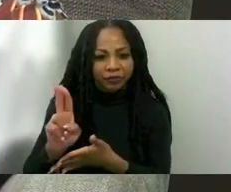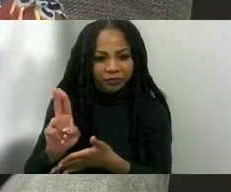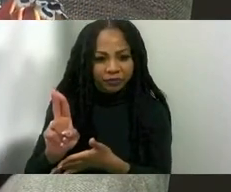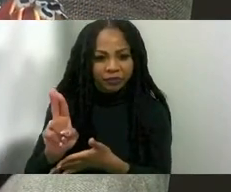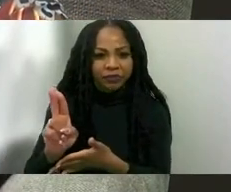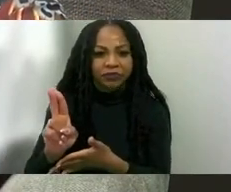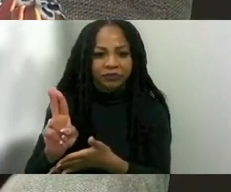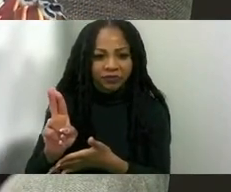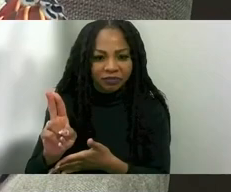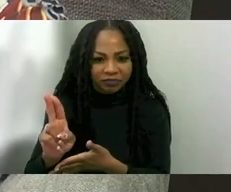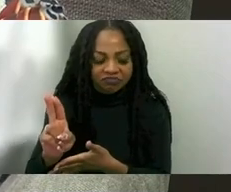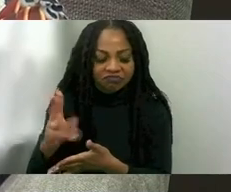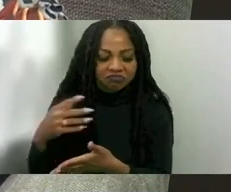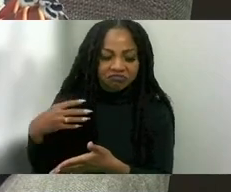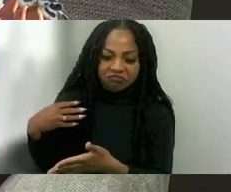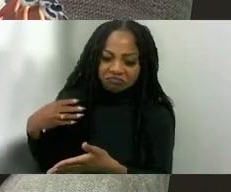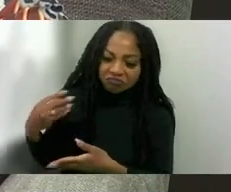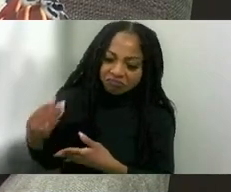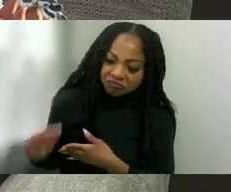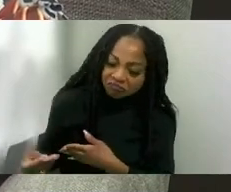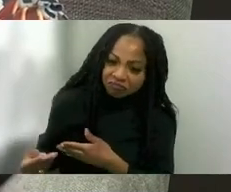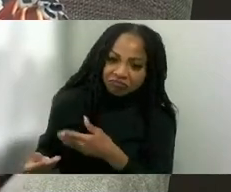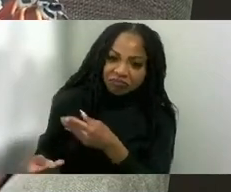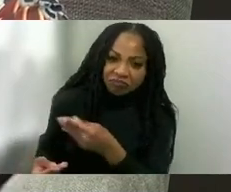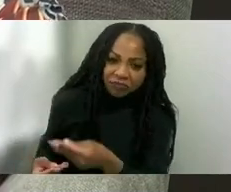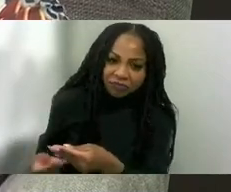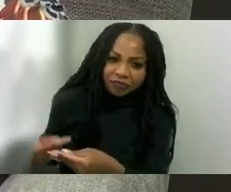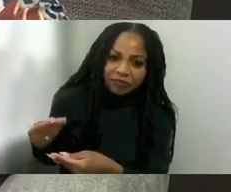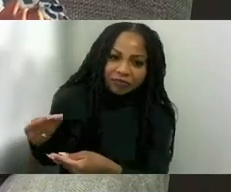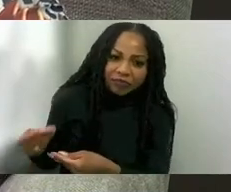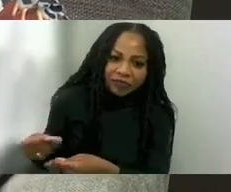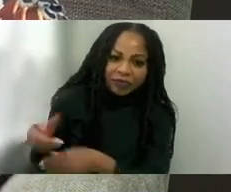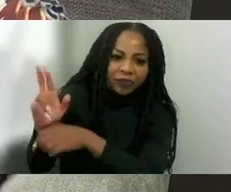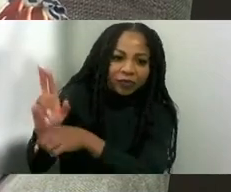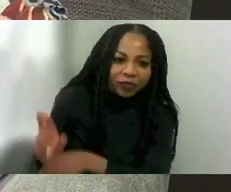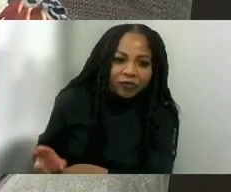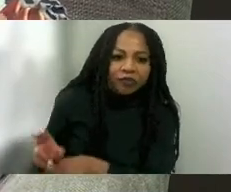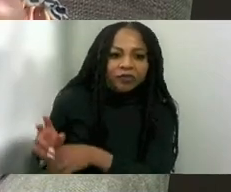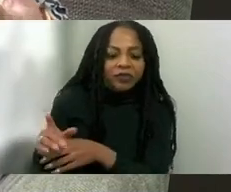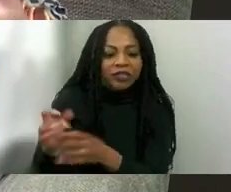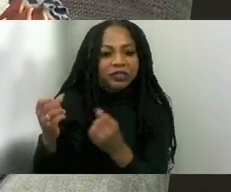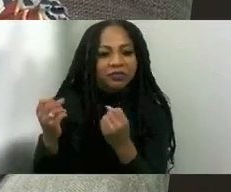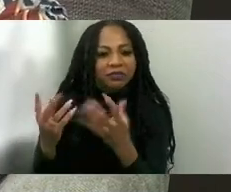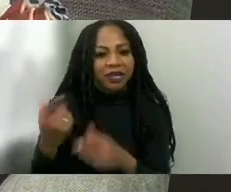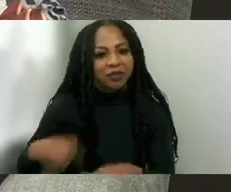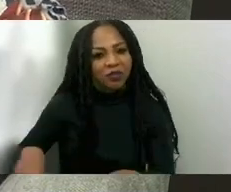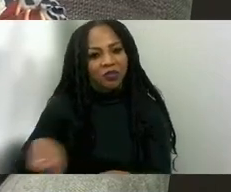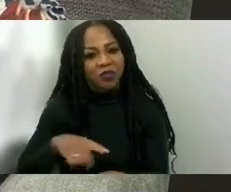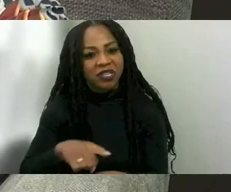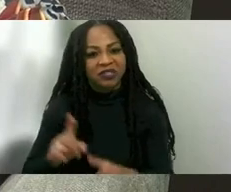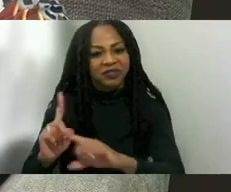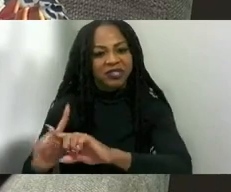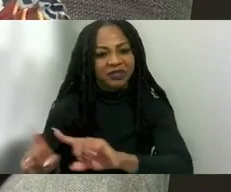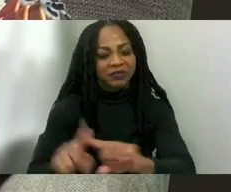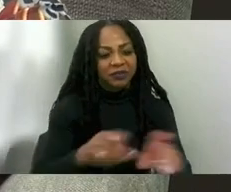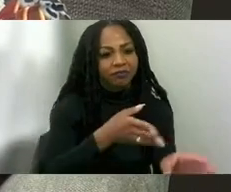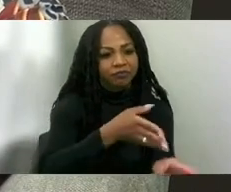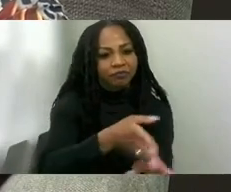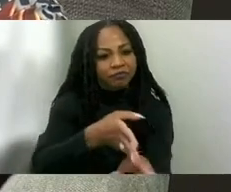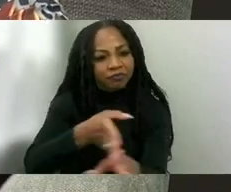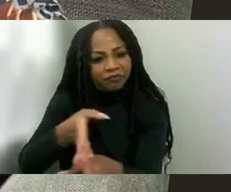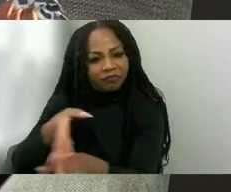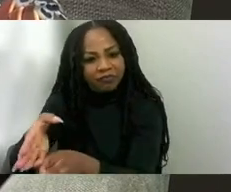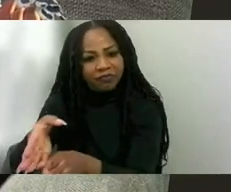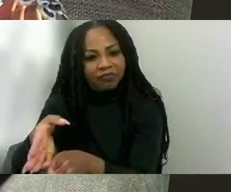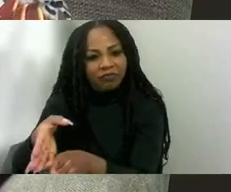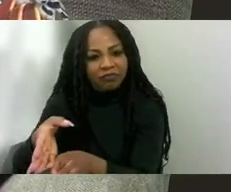have inherited the traditions or the practices that many of us across many disciplines have